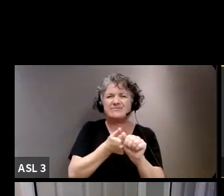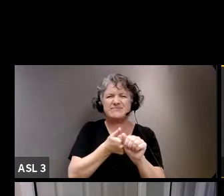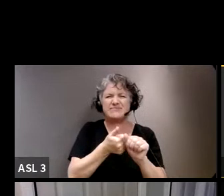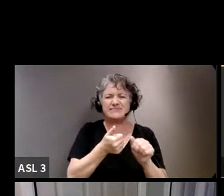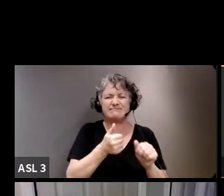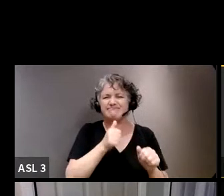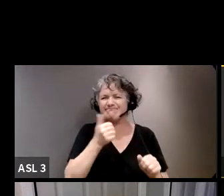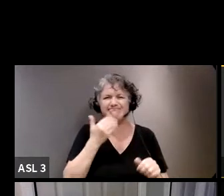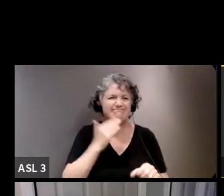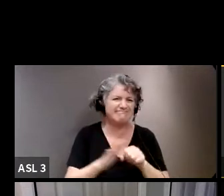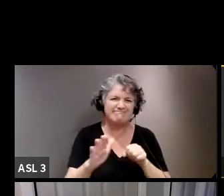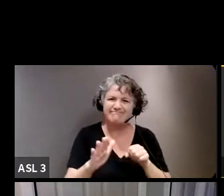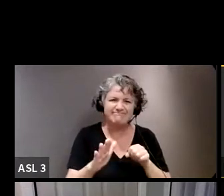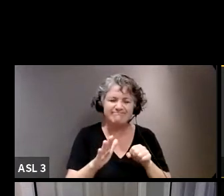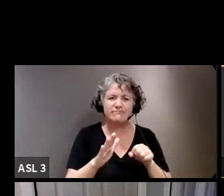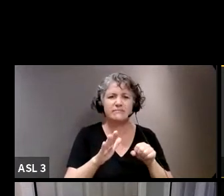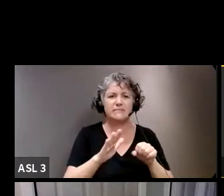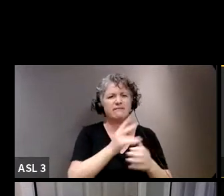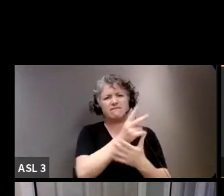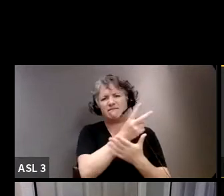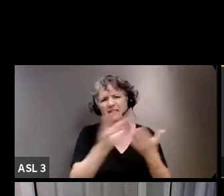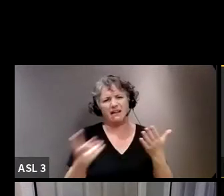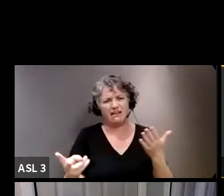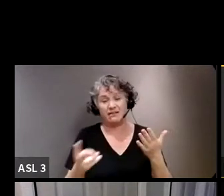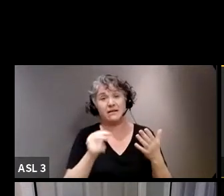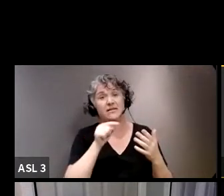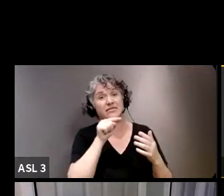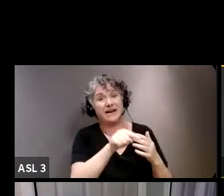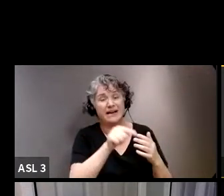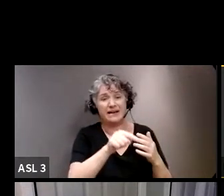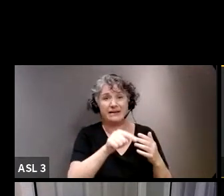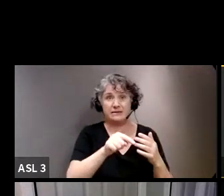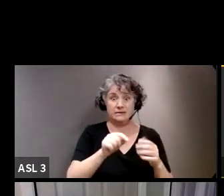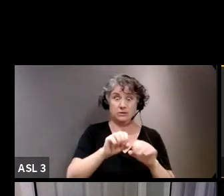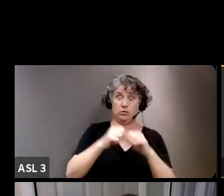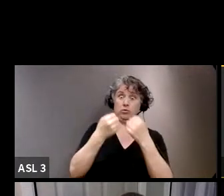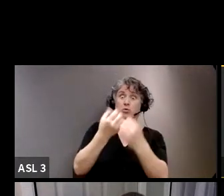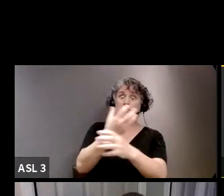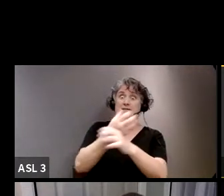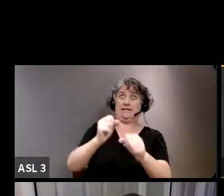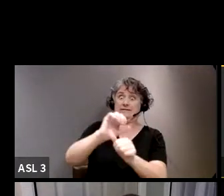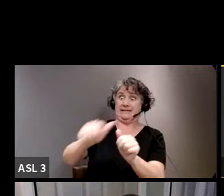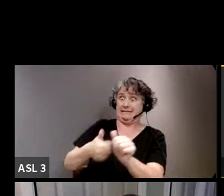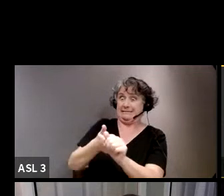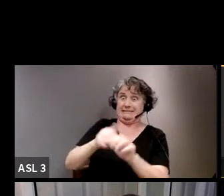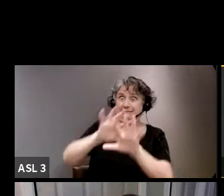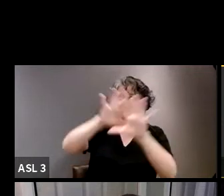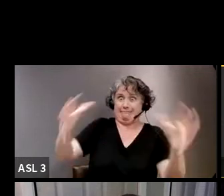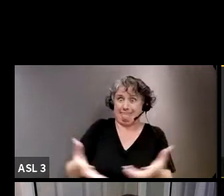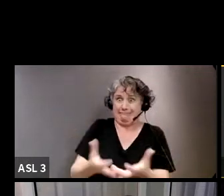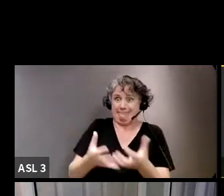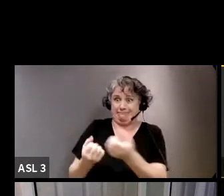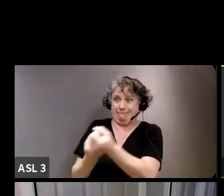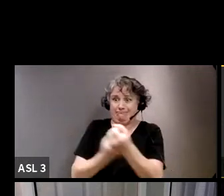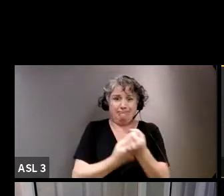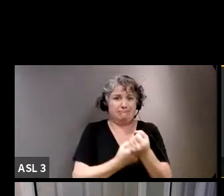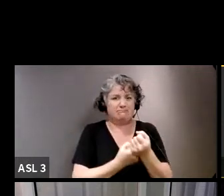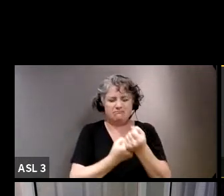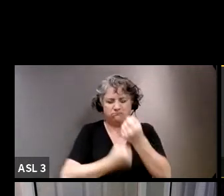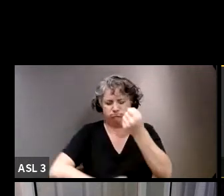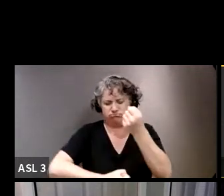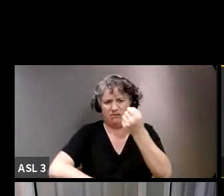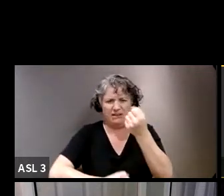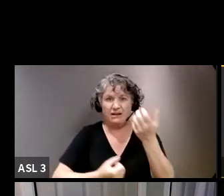ecosystem across the entire social safety net that causes people like aaron to never receive